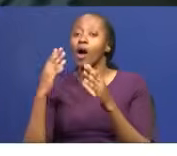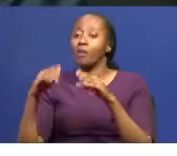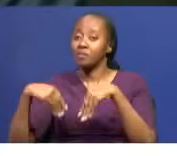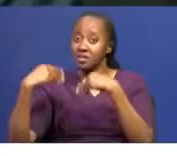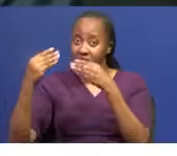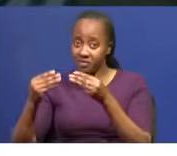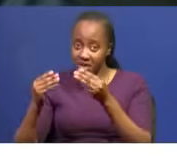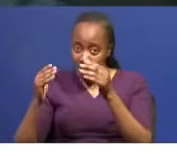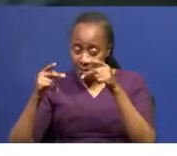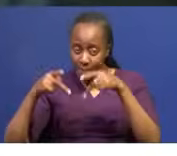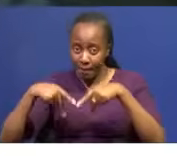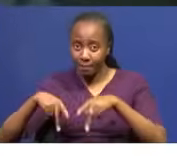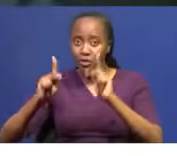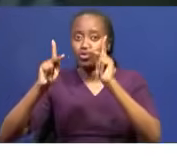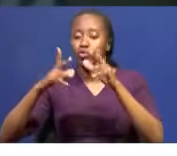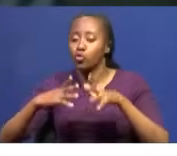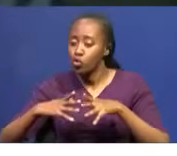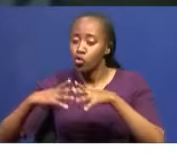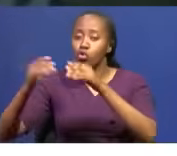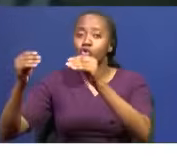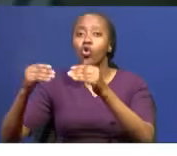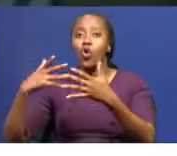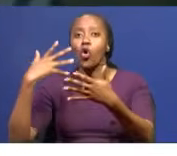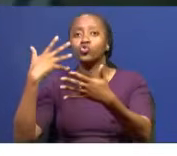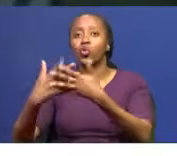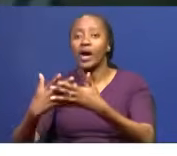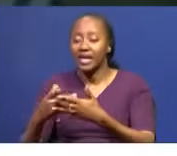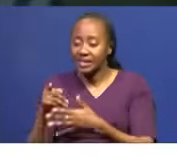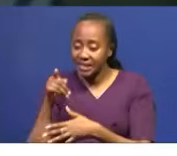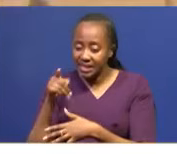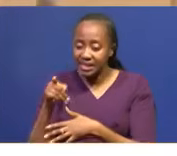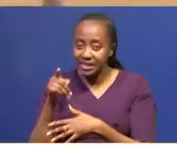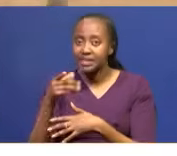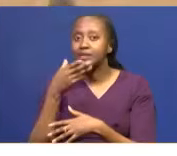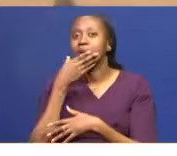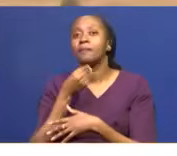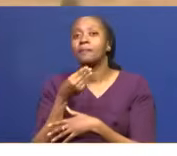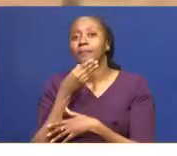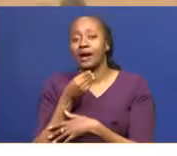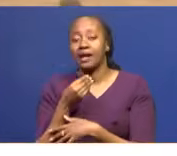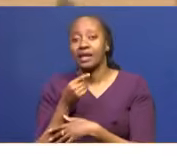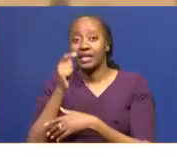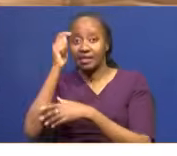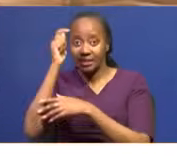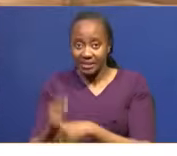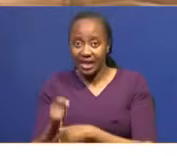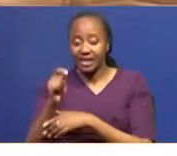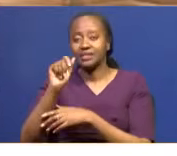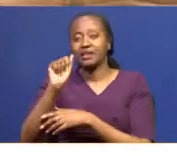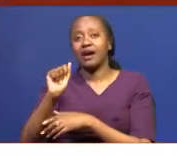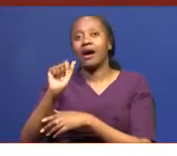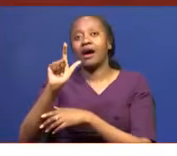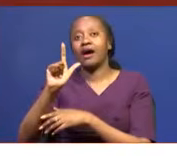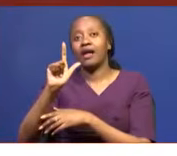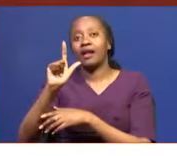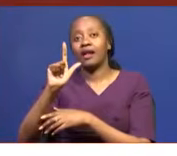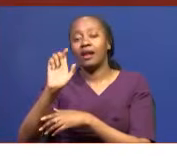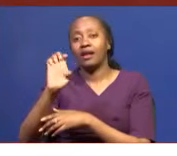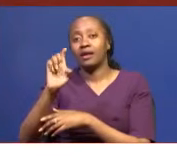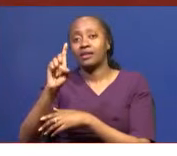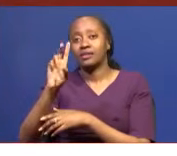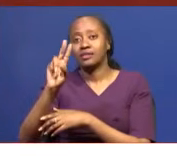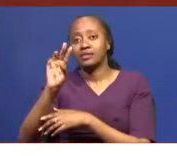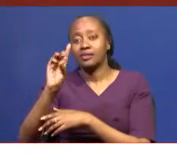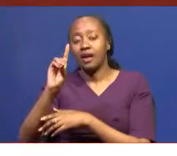prayed. The court is satisfied that the bundle presented before it. Judge Alexander Muteti ordered the suspect to